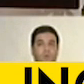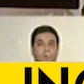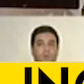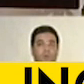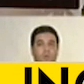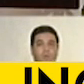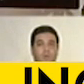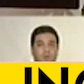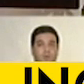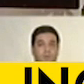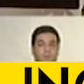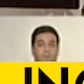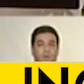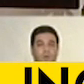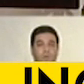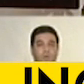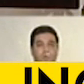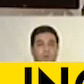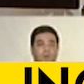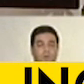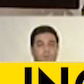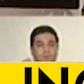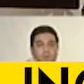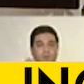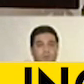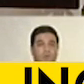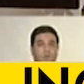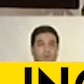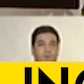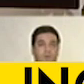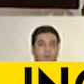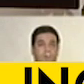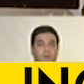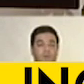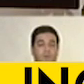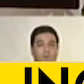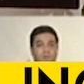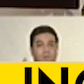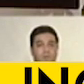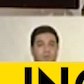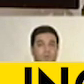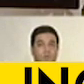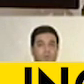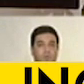bu yerda malomat degan ma'noda kelyapti aziz o'quvchilar. Siz bilasizki,